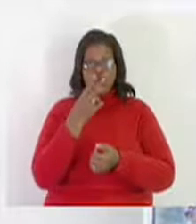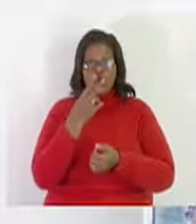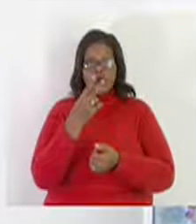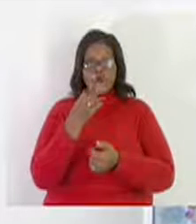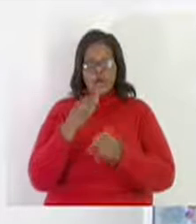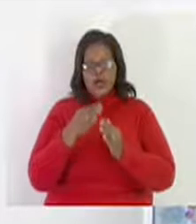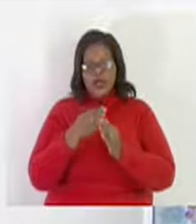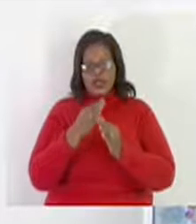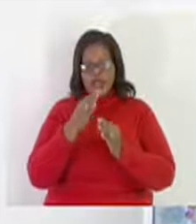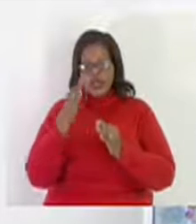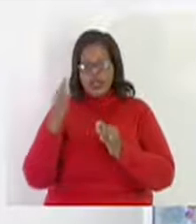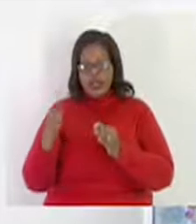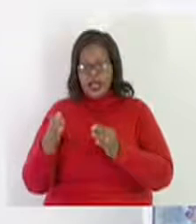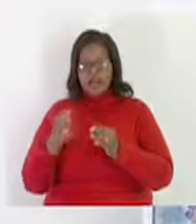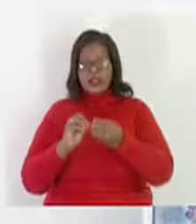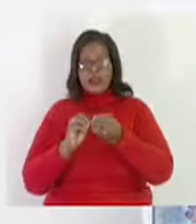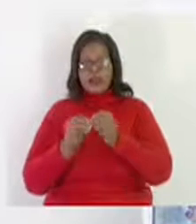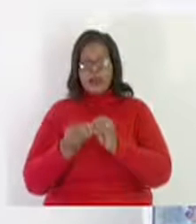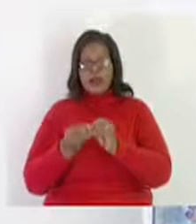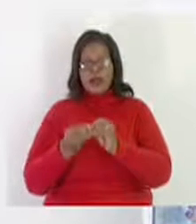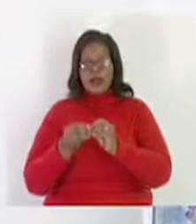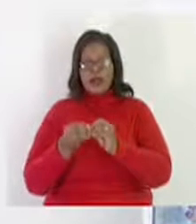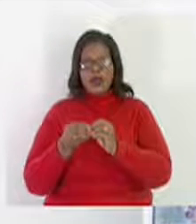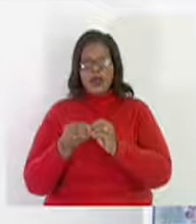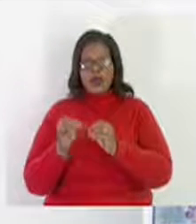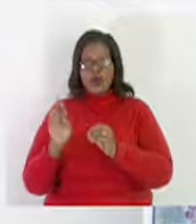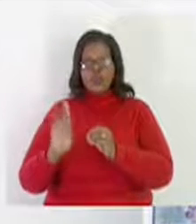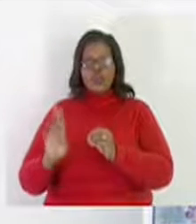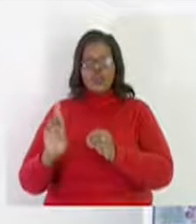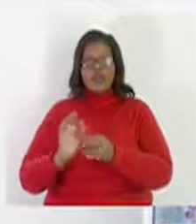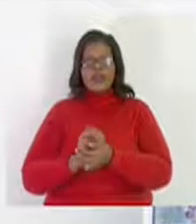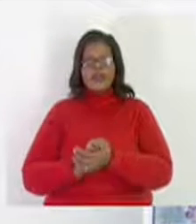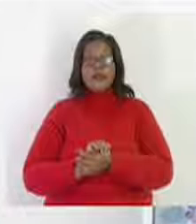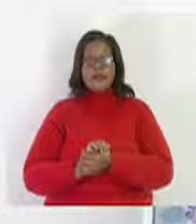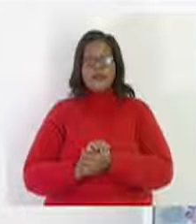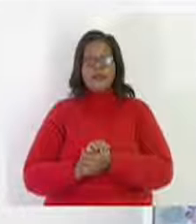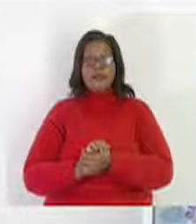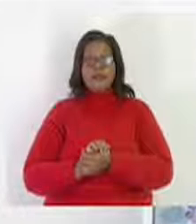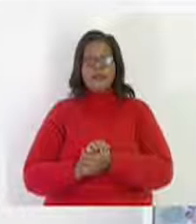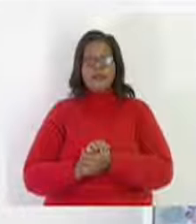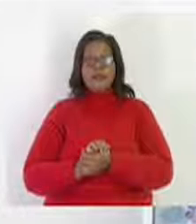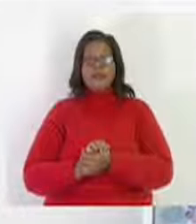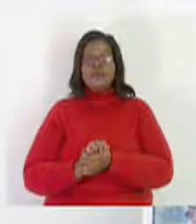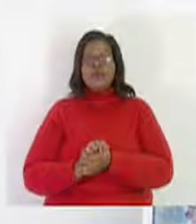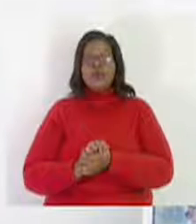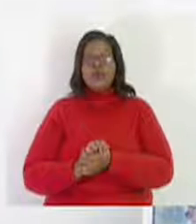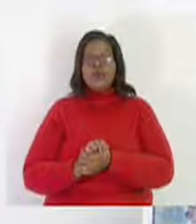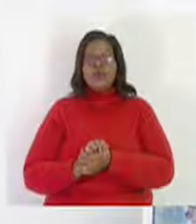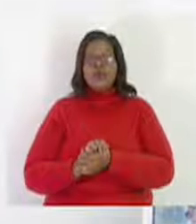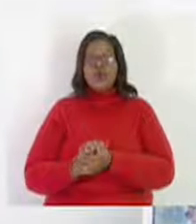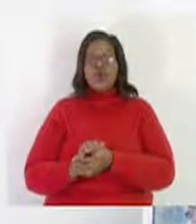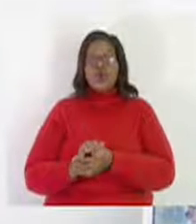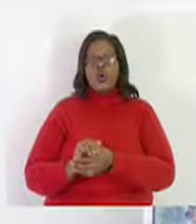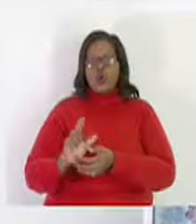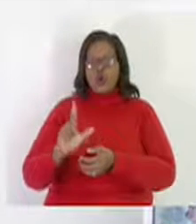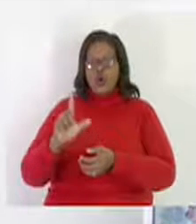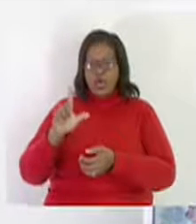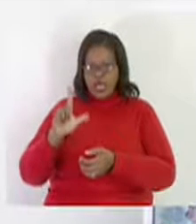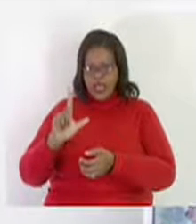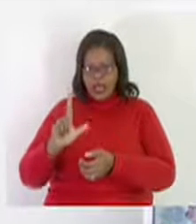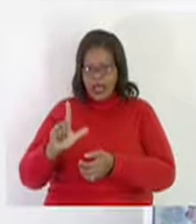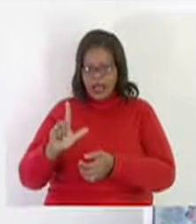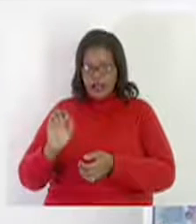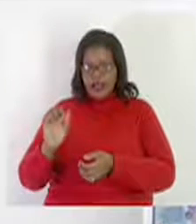next number to your right. I'll put LA. Number you